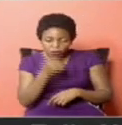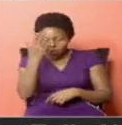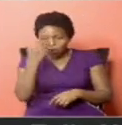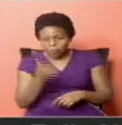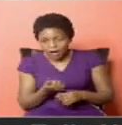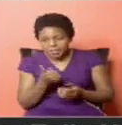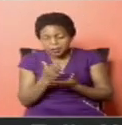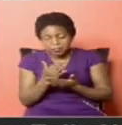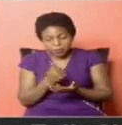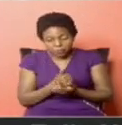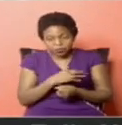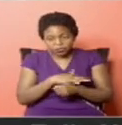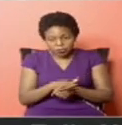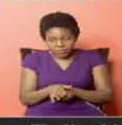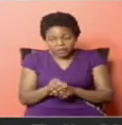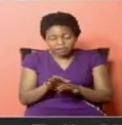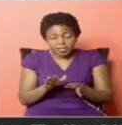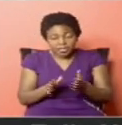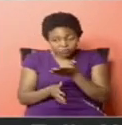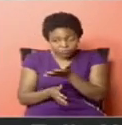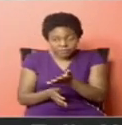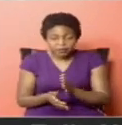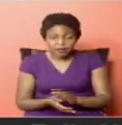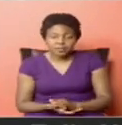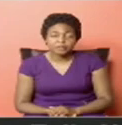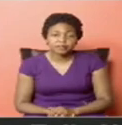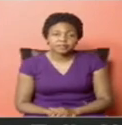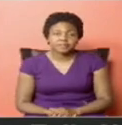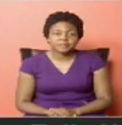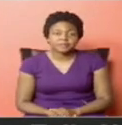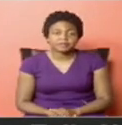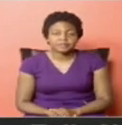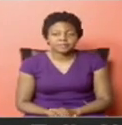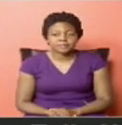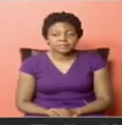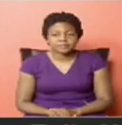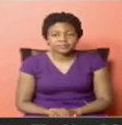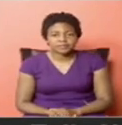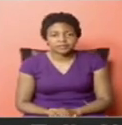because they are afraid of catching COVID.